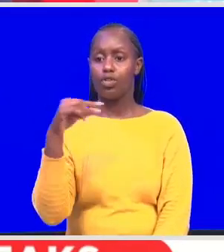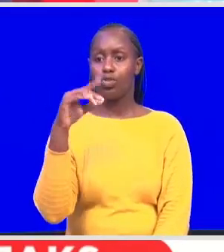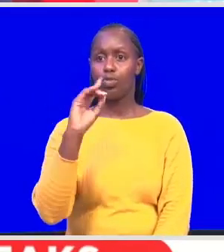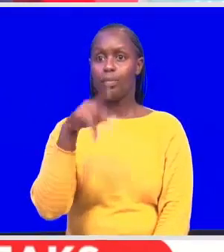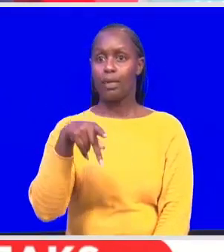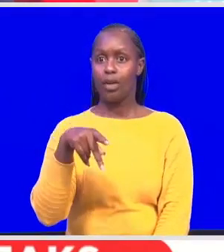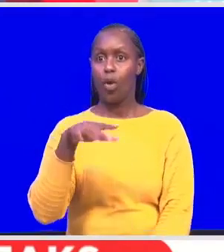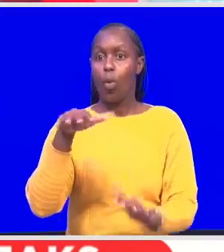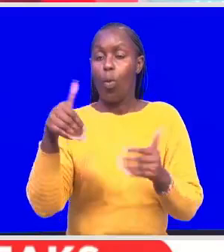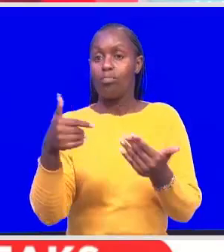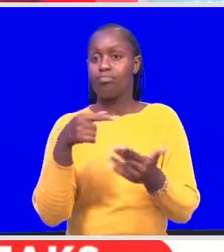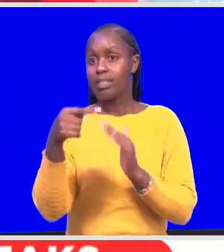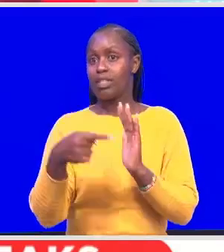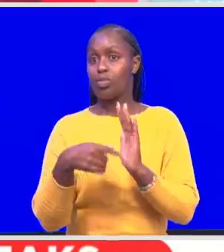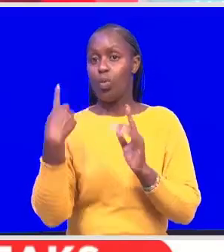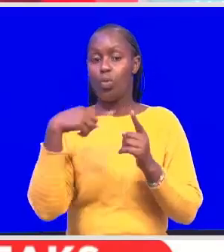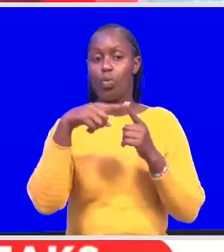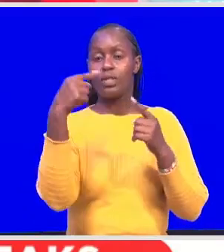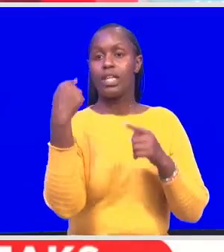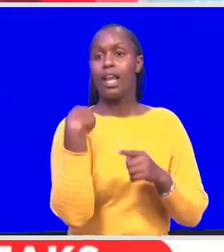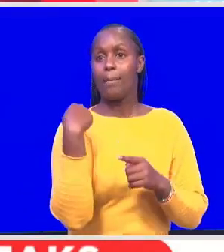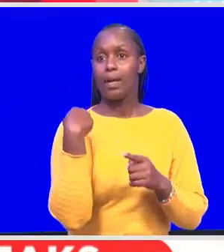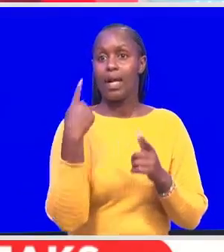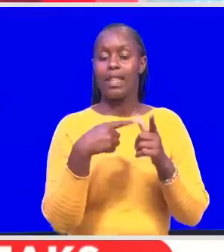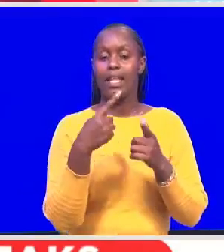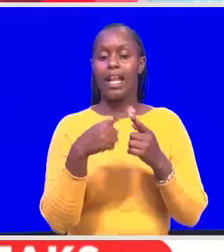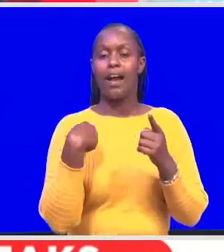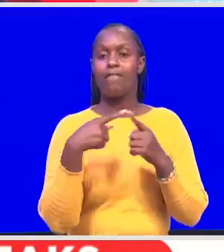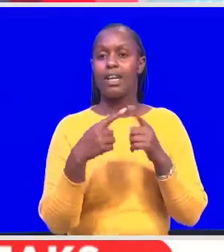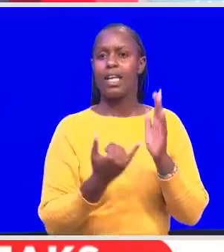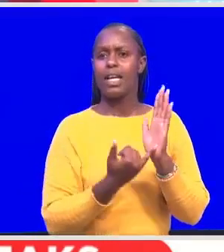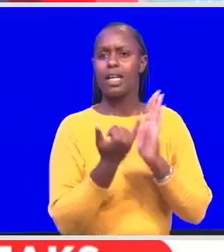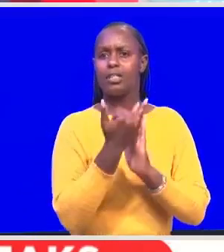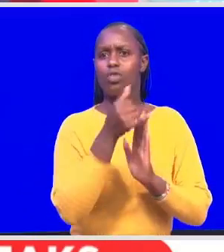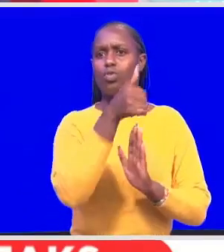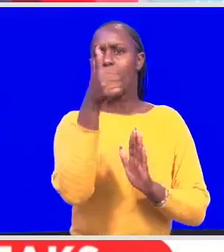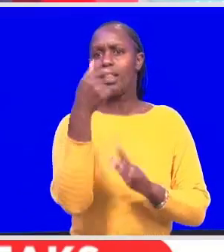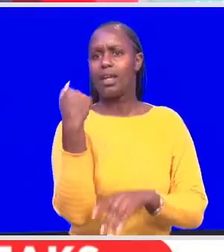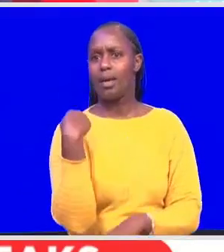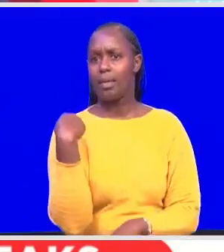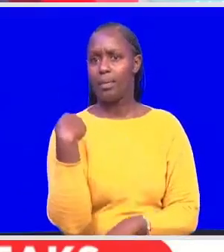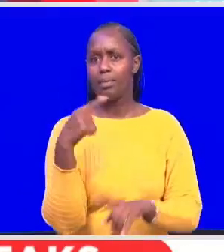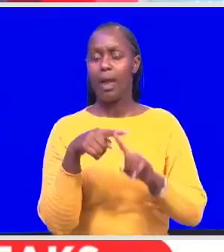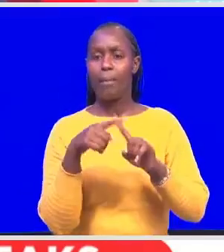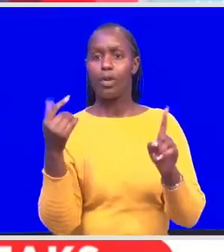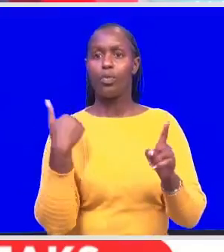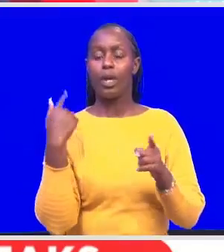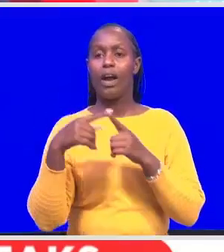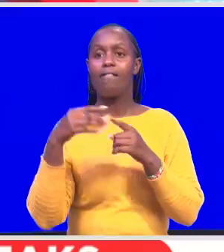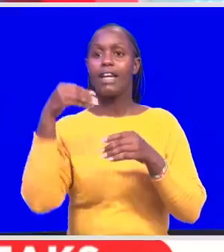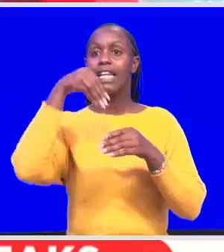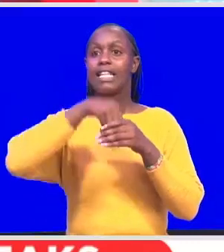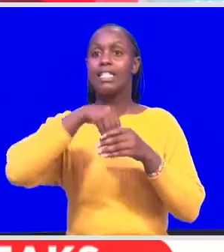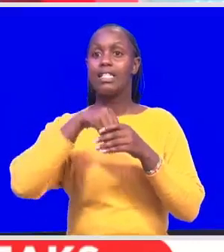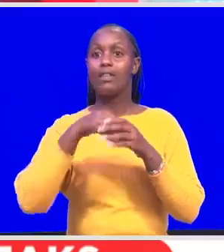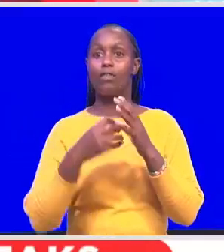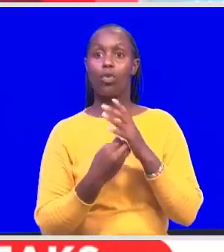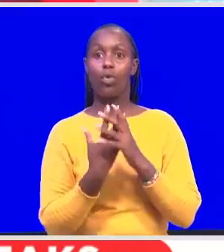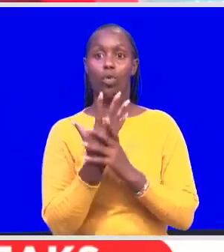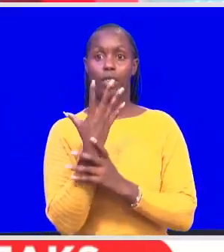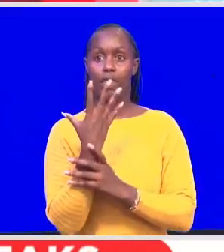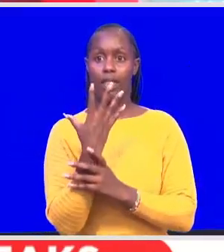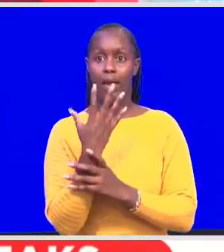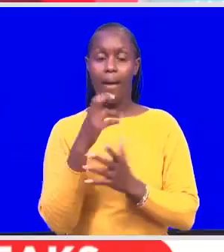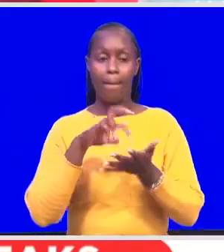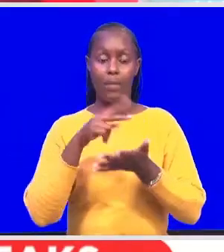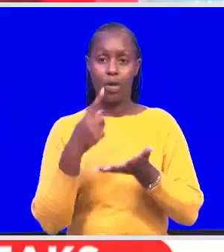this figure, then it has grown to this other figure. But then there is something we call intensive growth. Right. Intensive growth then